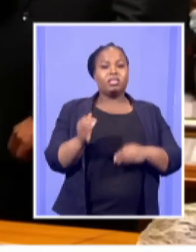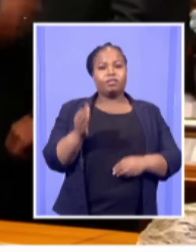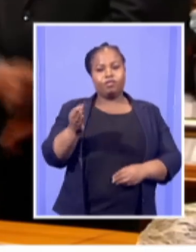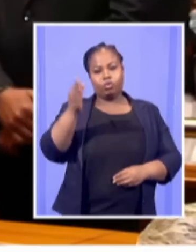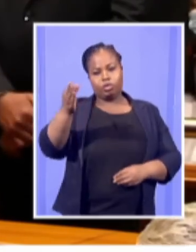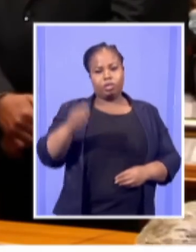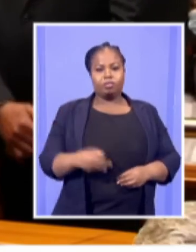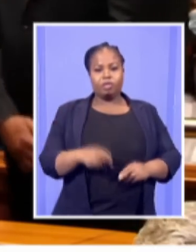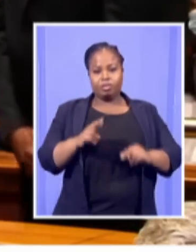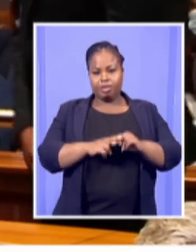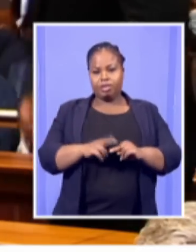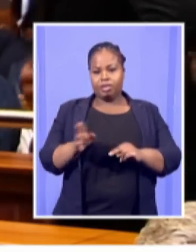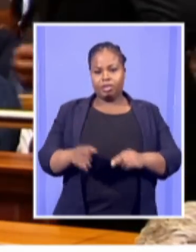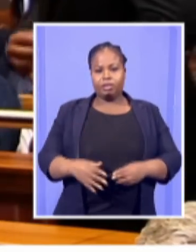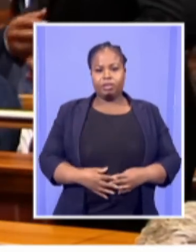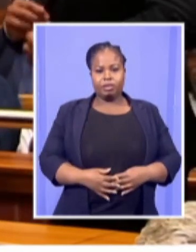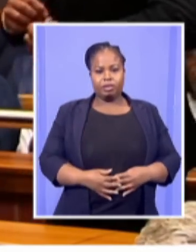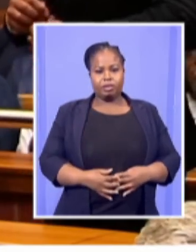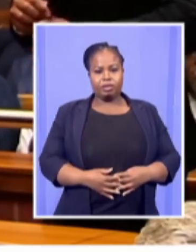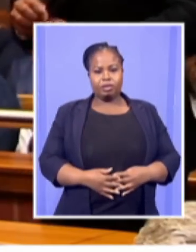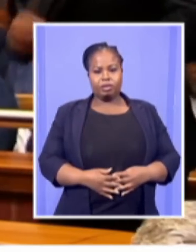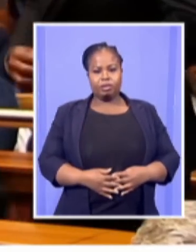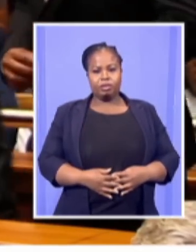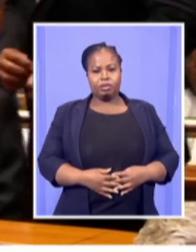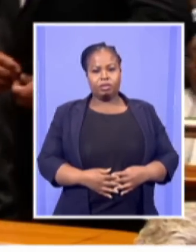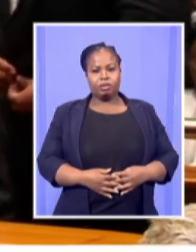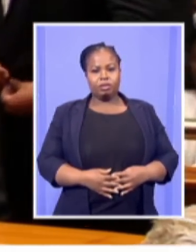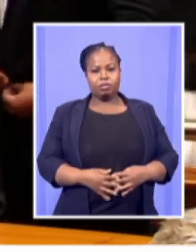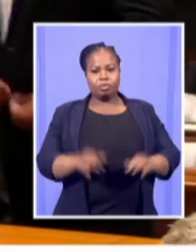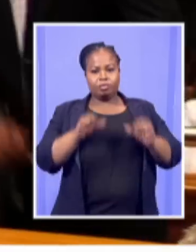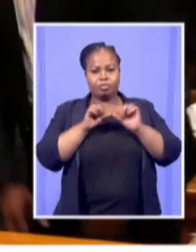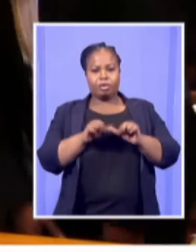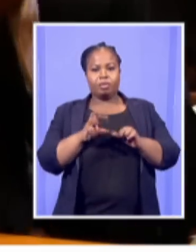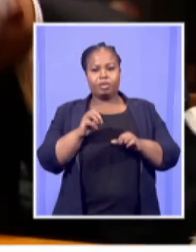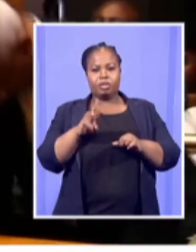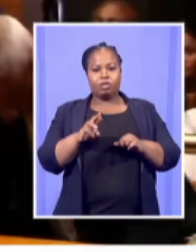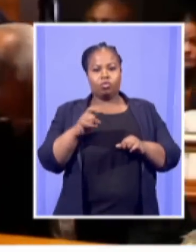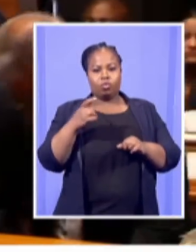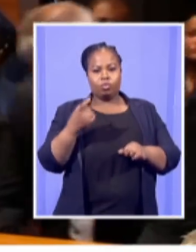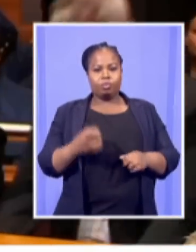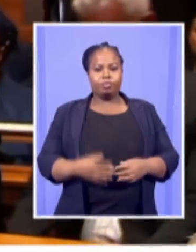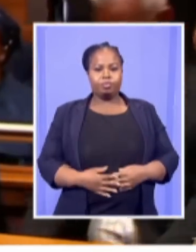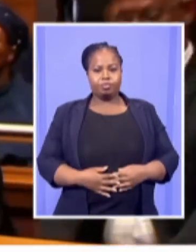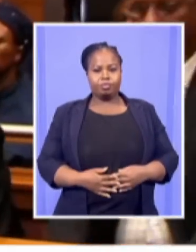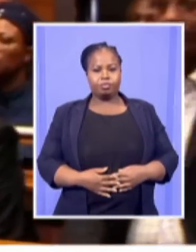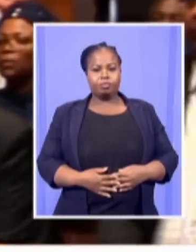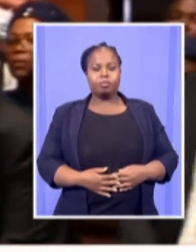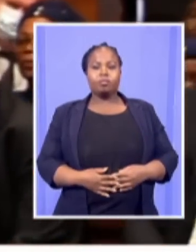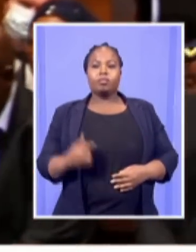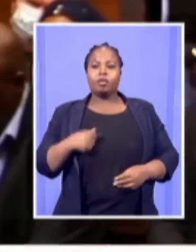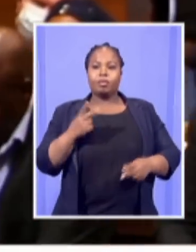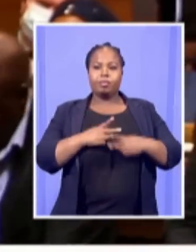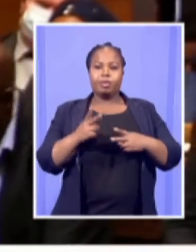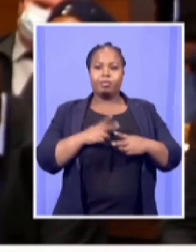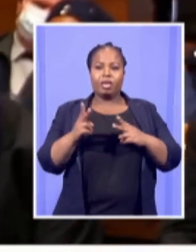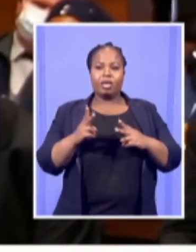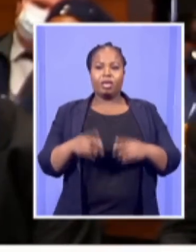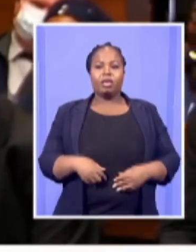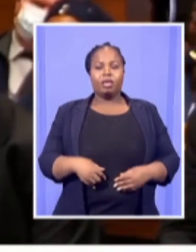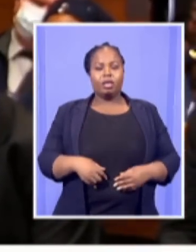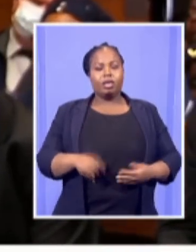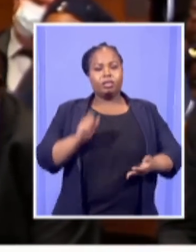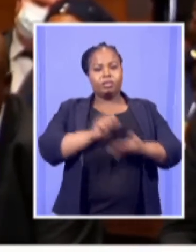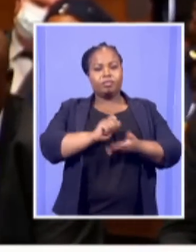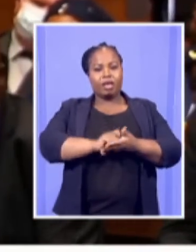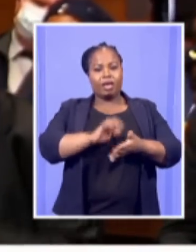then be seated. May then proceed, Mr. Roux. Thank you, Worship. Your Worship, I have prepared an affidavit on behalf of